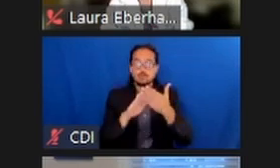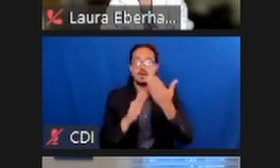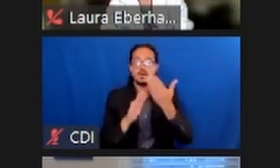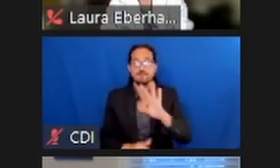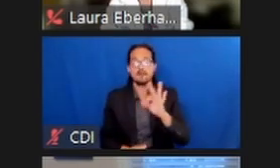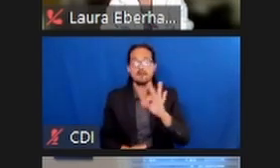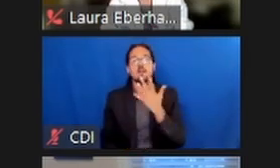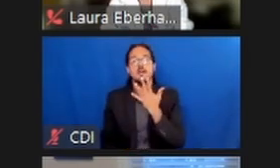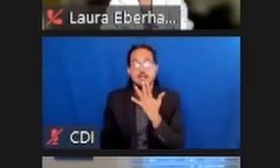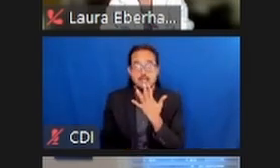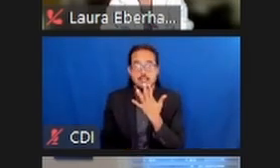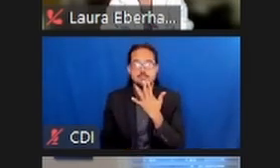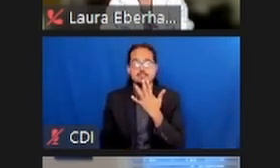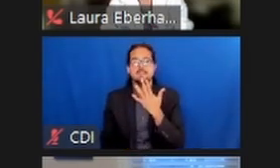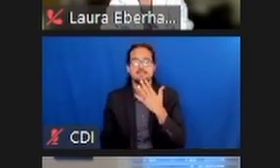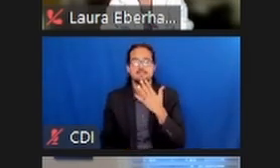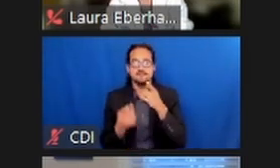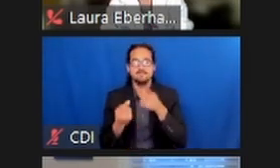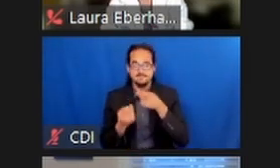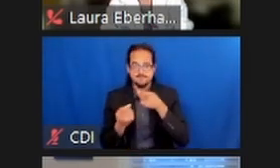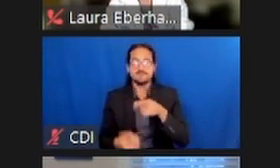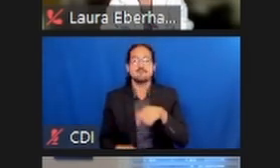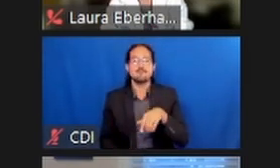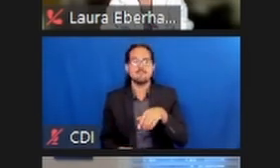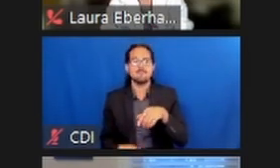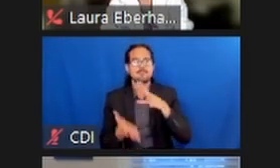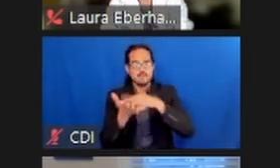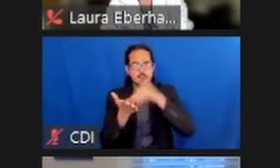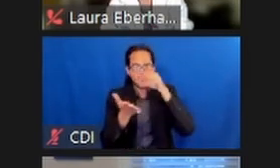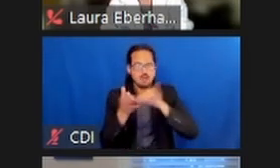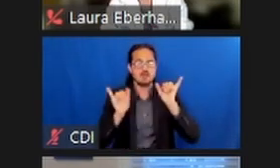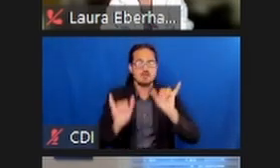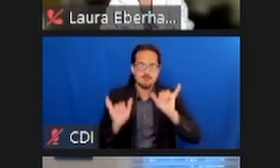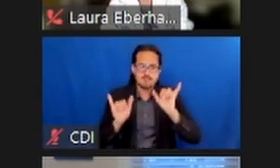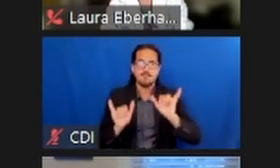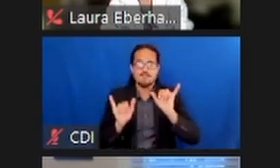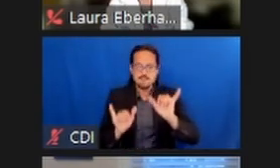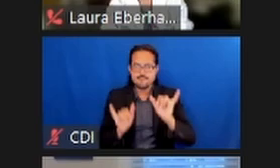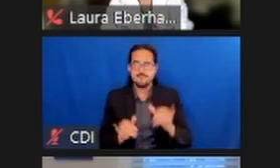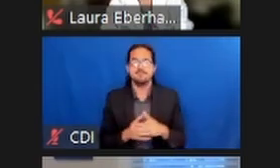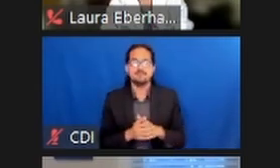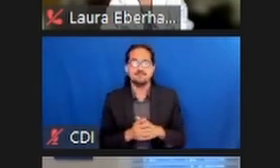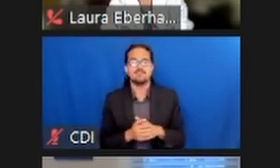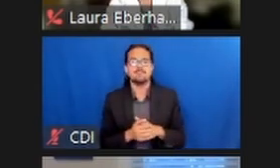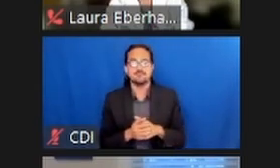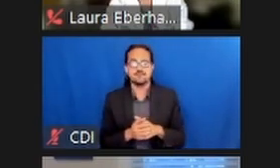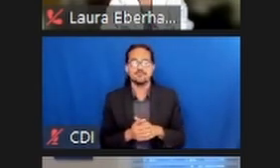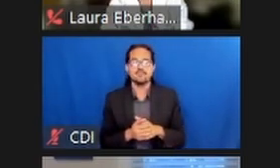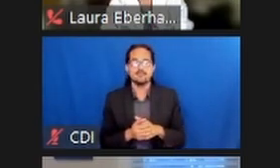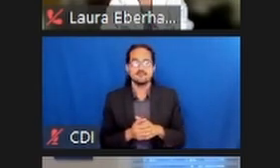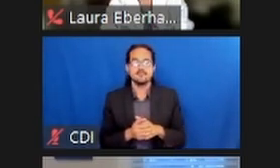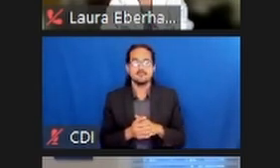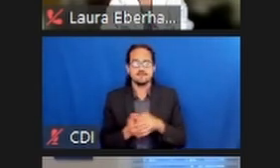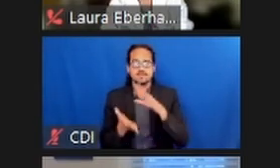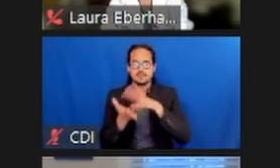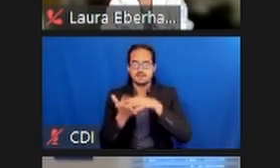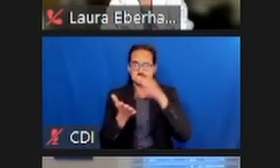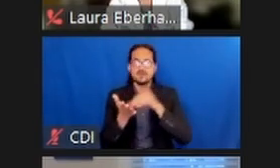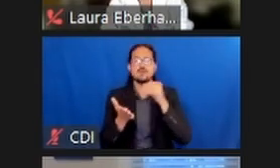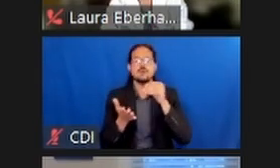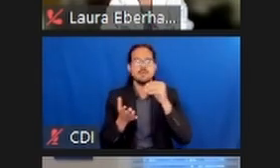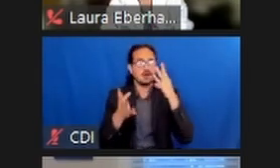recover from: loss of business activity, loss of jobs, loss of income, loss of housing, loss of school